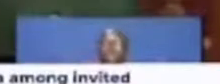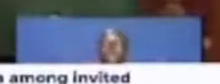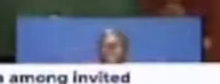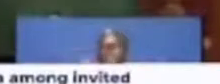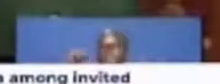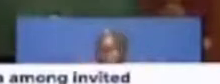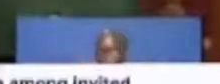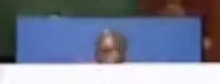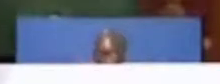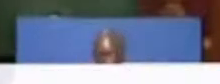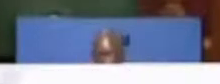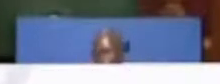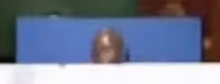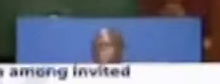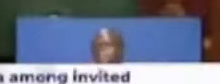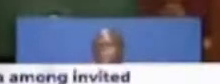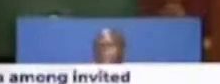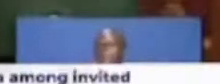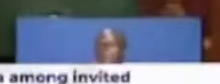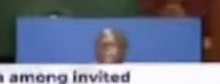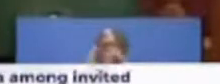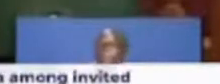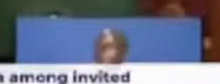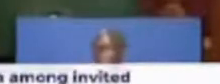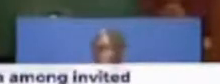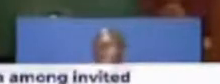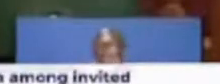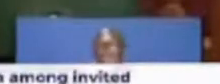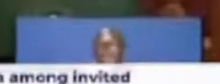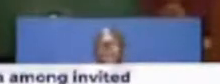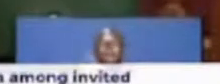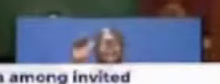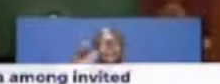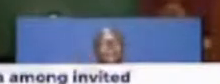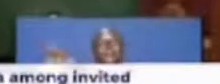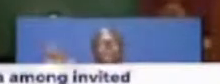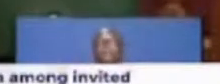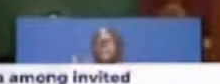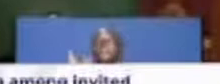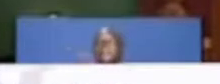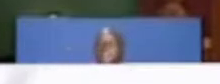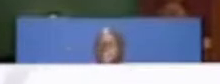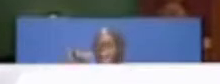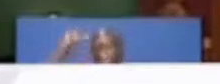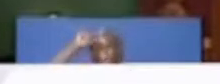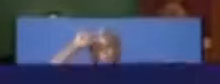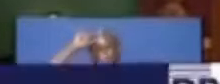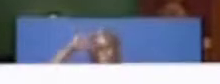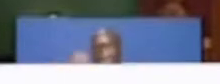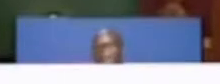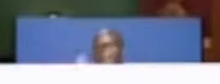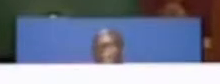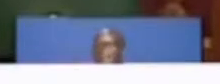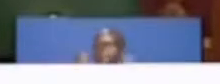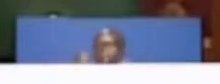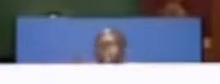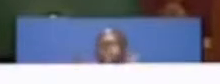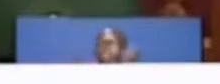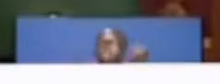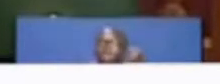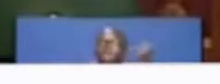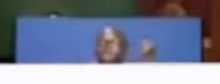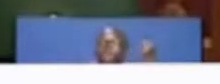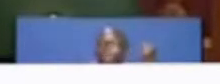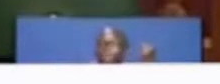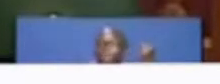So, honorable members, I am happy to report to this august house that my administration has laid a firm and sound foundation for